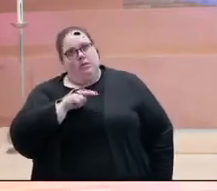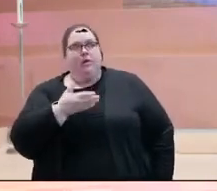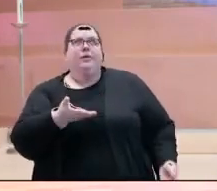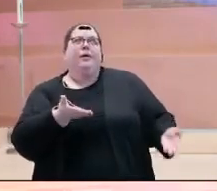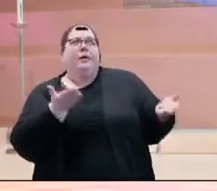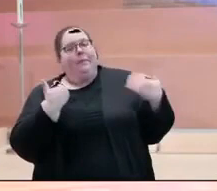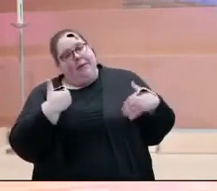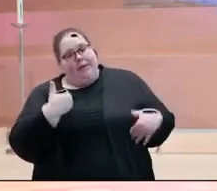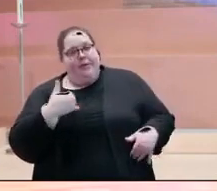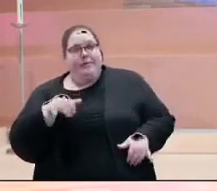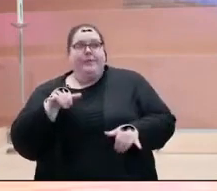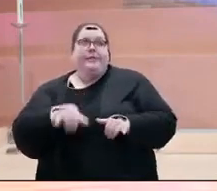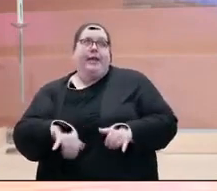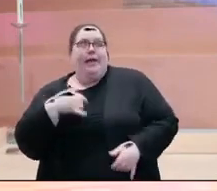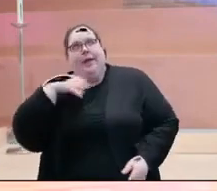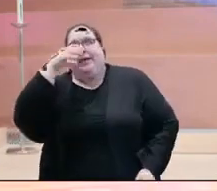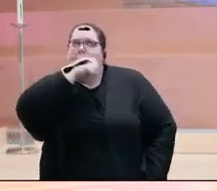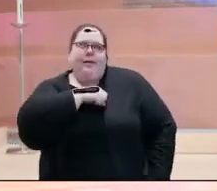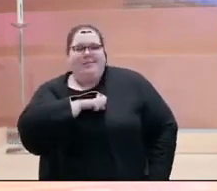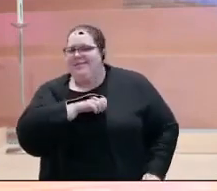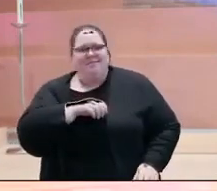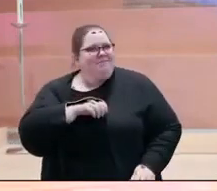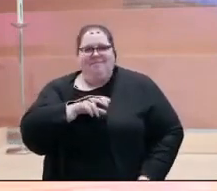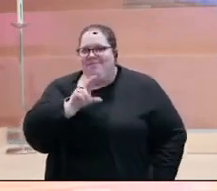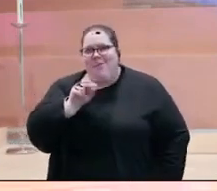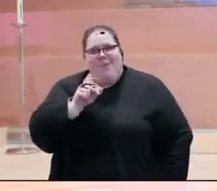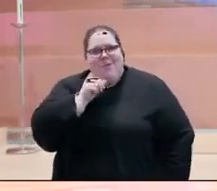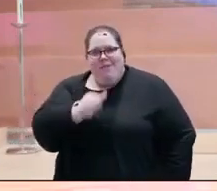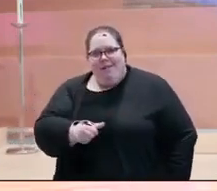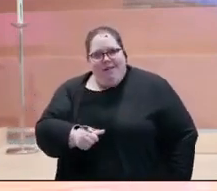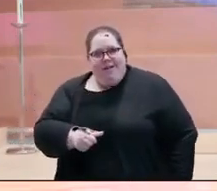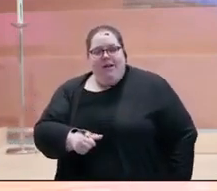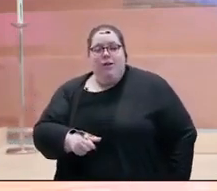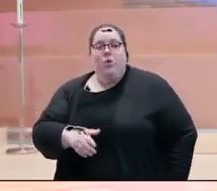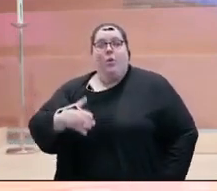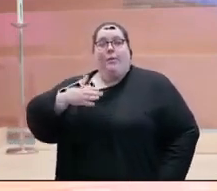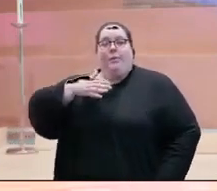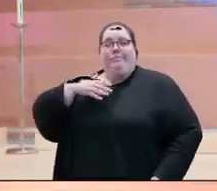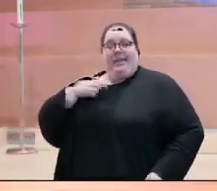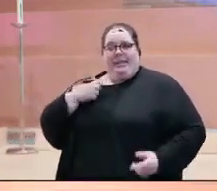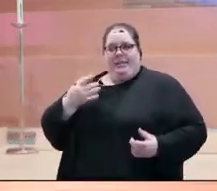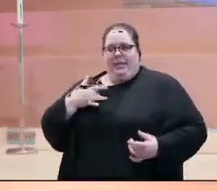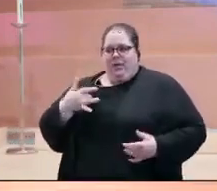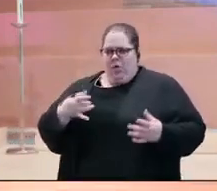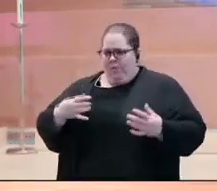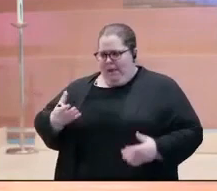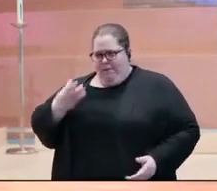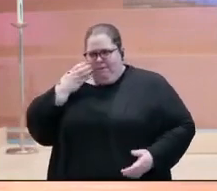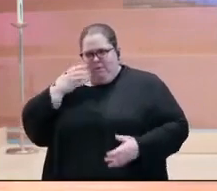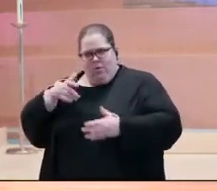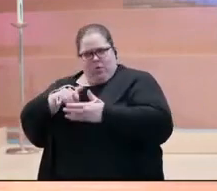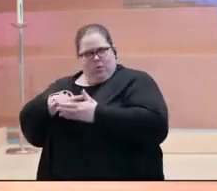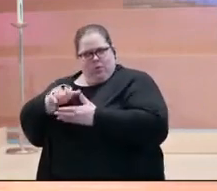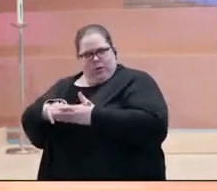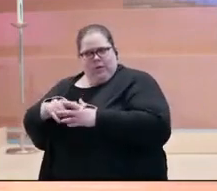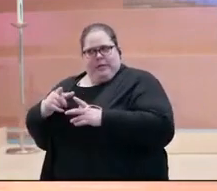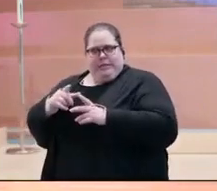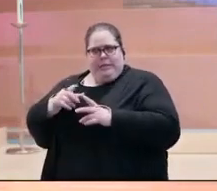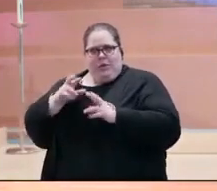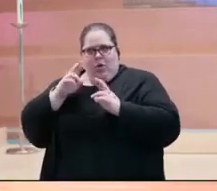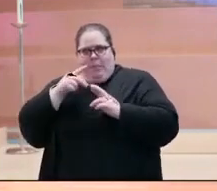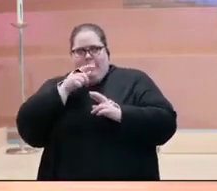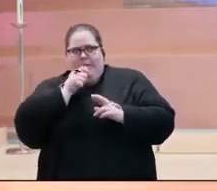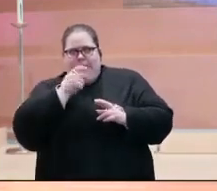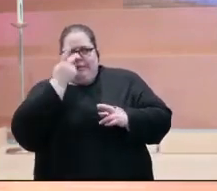yeah, come on over and stay here, I guess, right? And he doesn't do what I would probably do, which is, oh, is that my phone ringing? I'm going to go in. Hopefully they didn't see